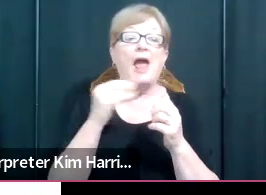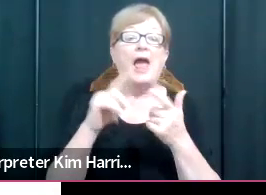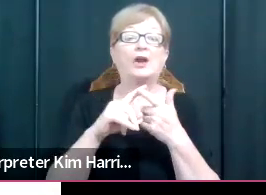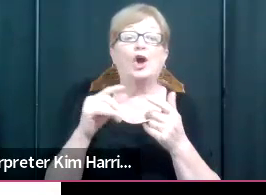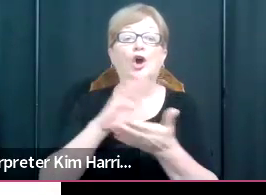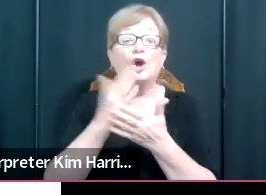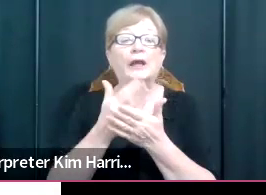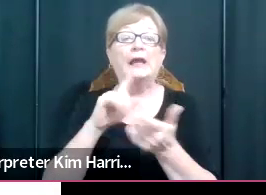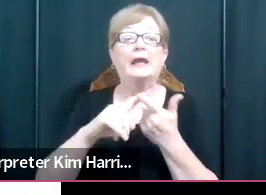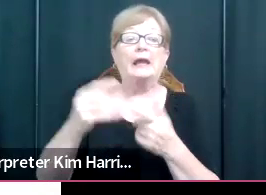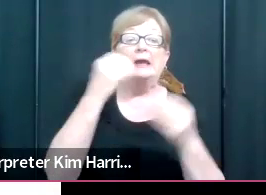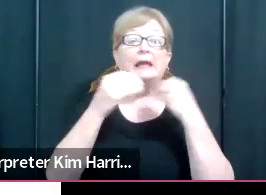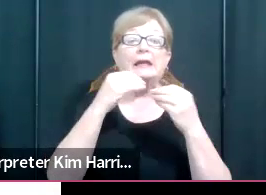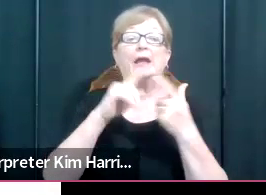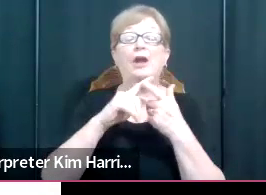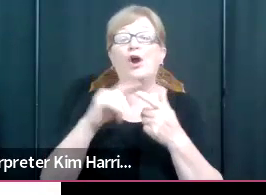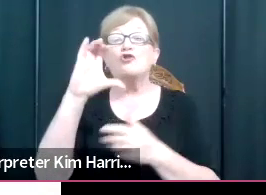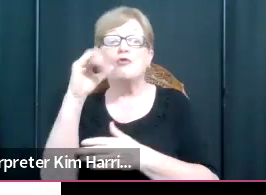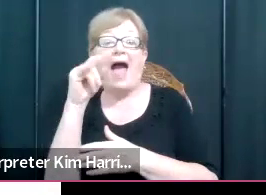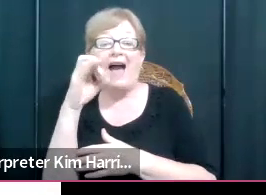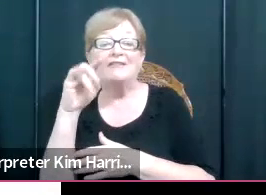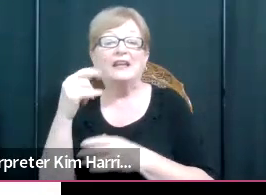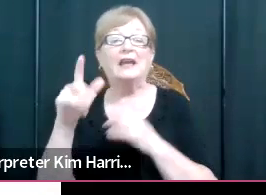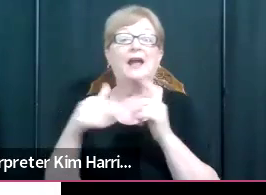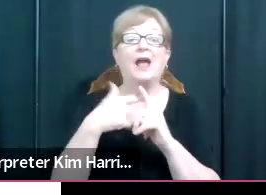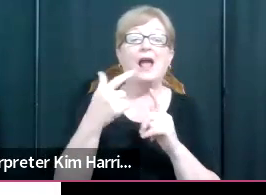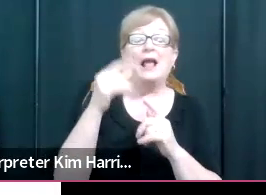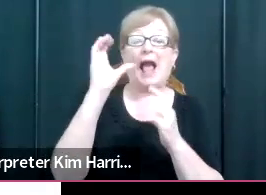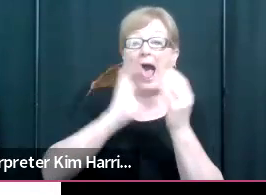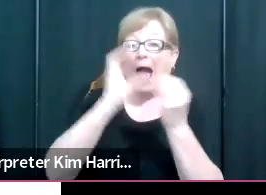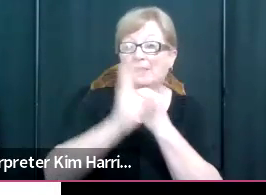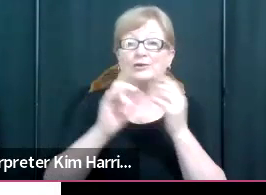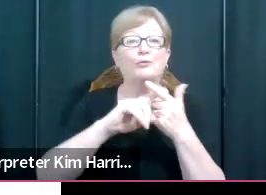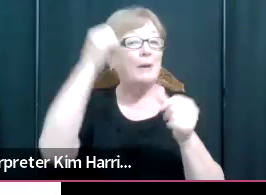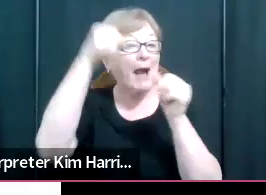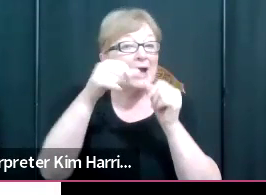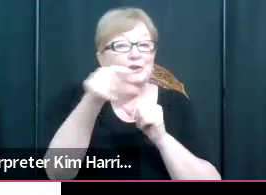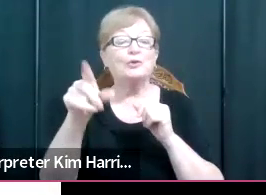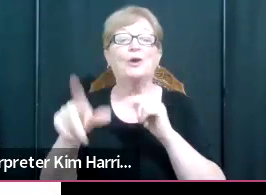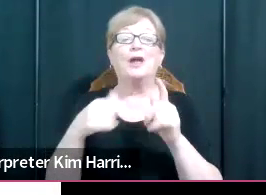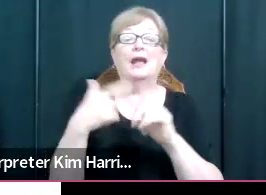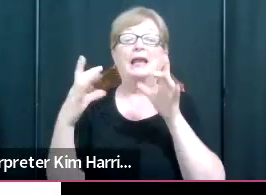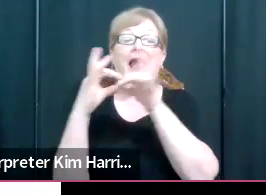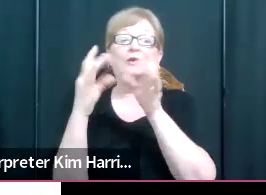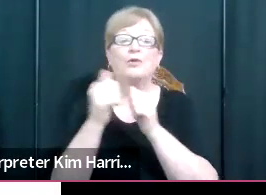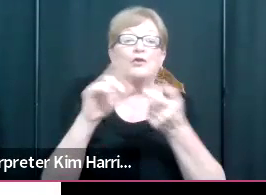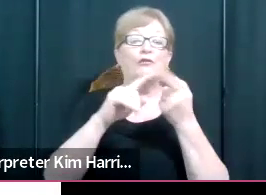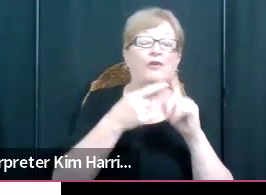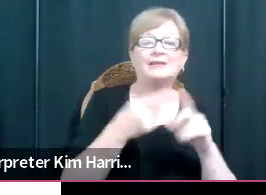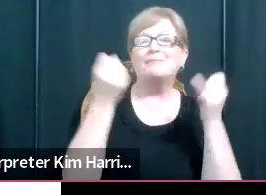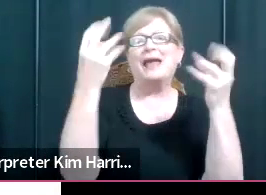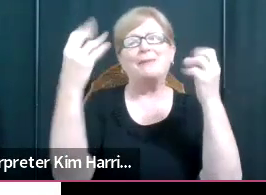cooking and eating, crafting, calendar reminders, connecting with your friends and family, and more. So we have a lot